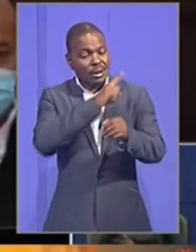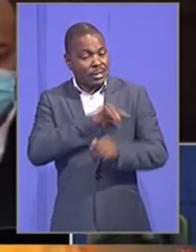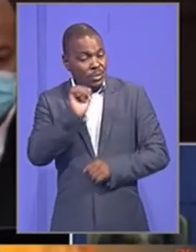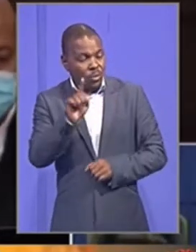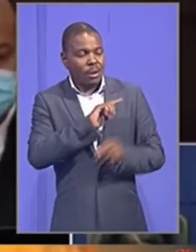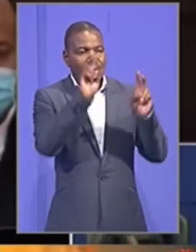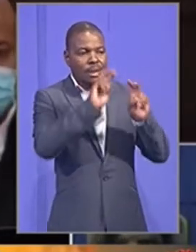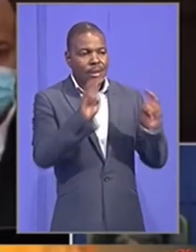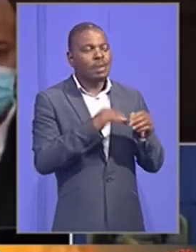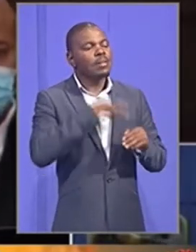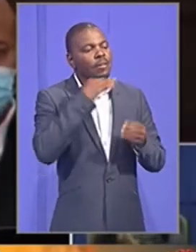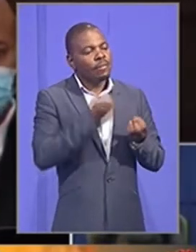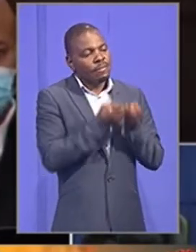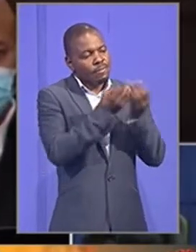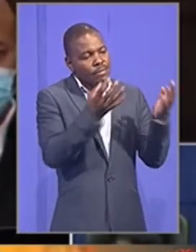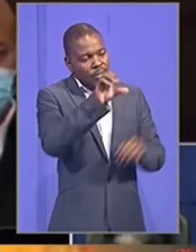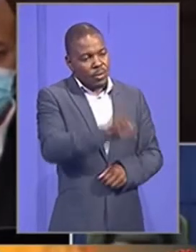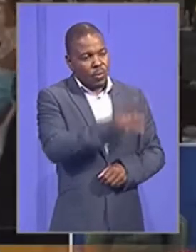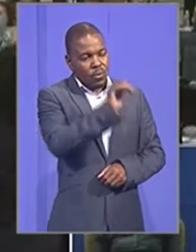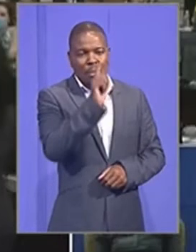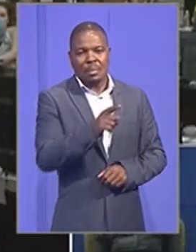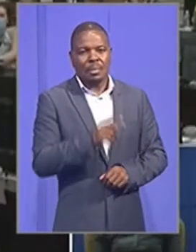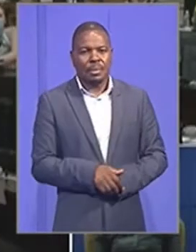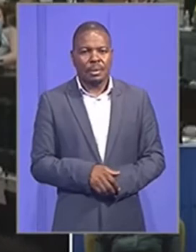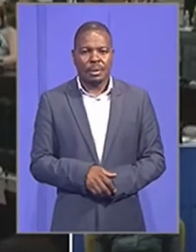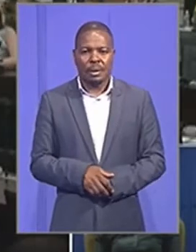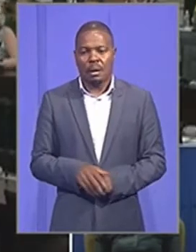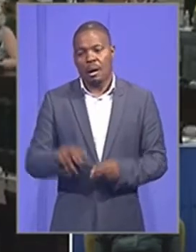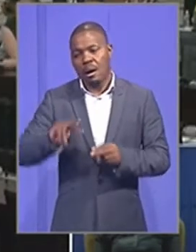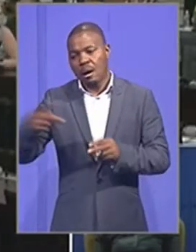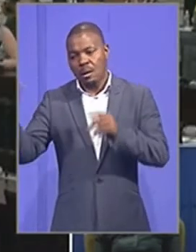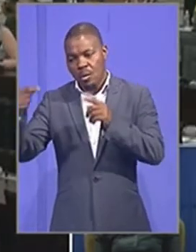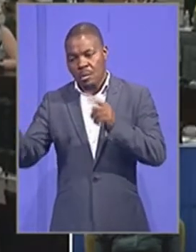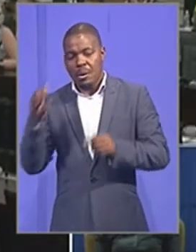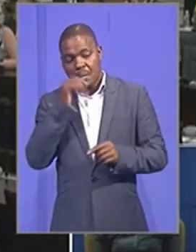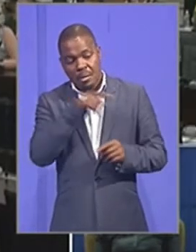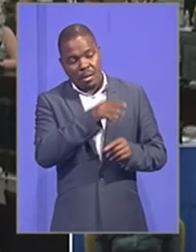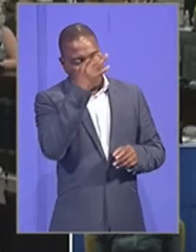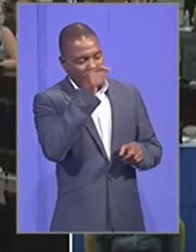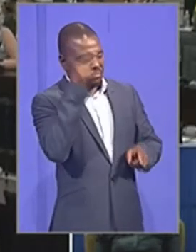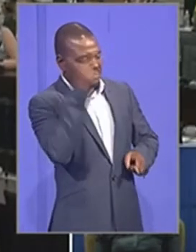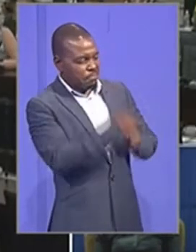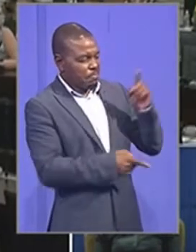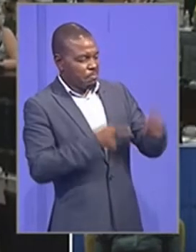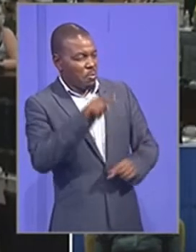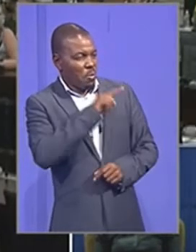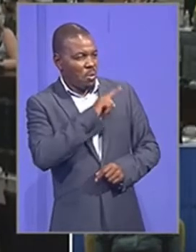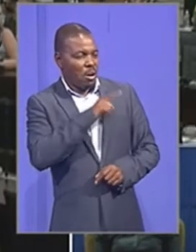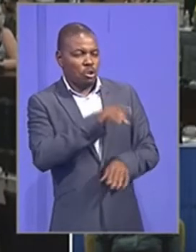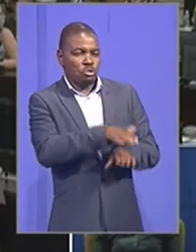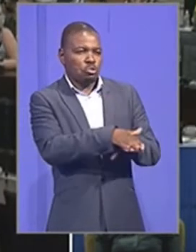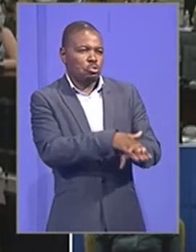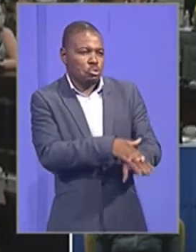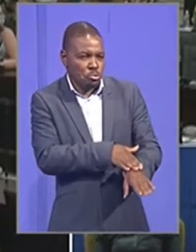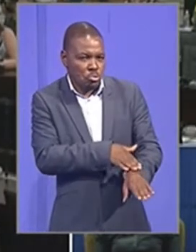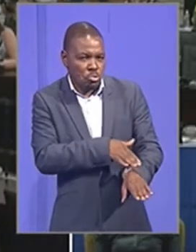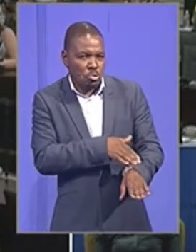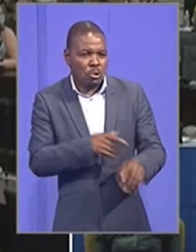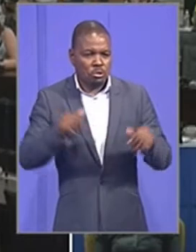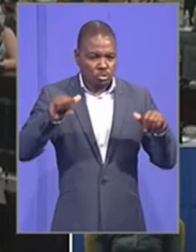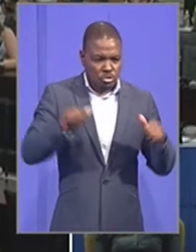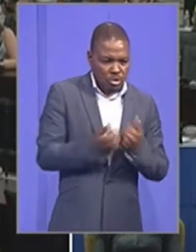energy to power our national grid. Makoko mangwe a latofaditswe puso ka go goga dinao mo go rarabololeng dikgwetlho